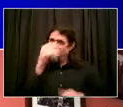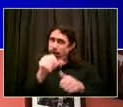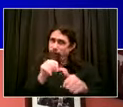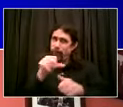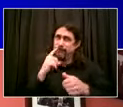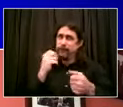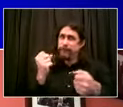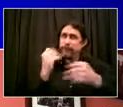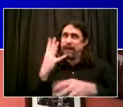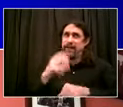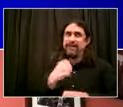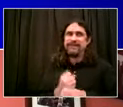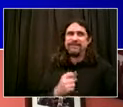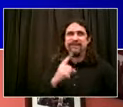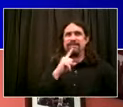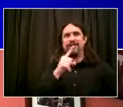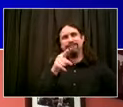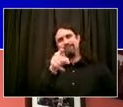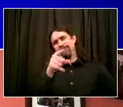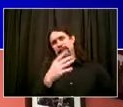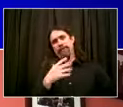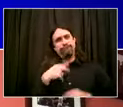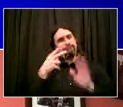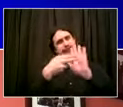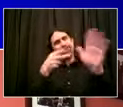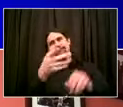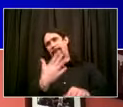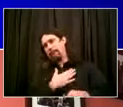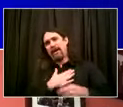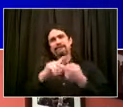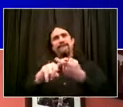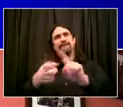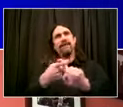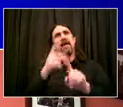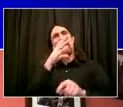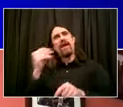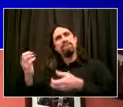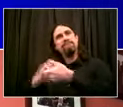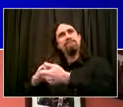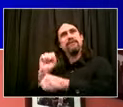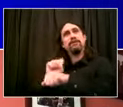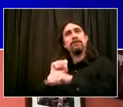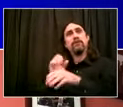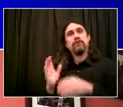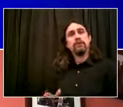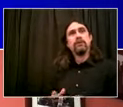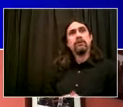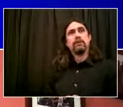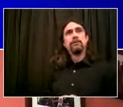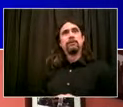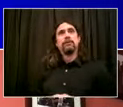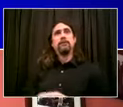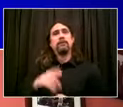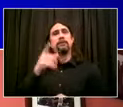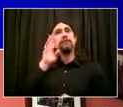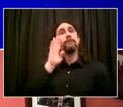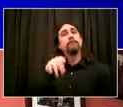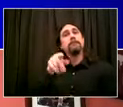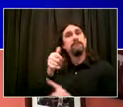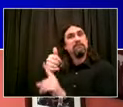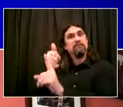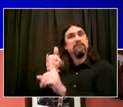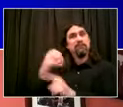being the chair of the House International Relations Committee, one of the most important roles in the Congress. See a New